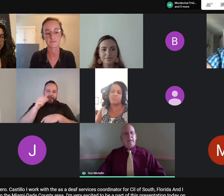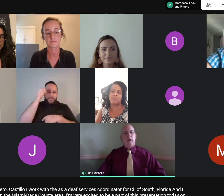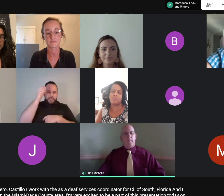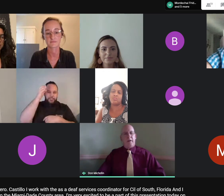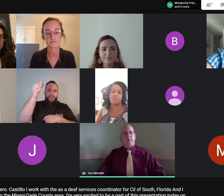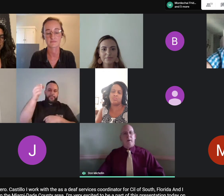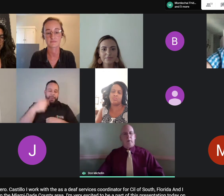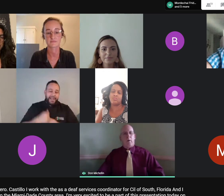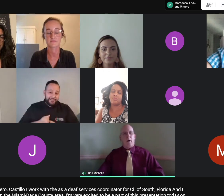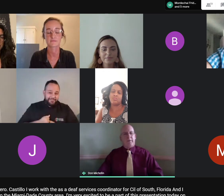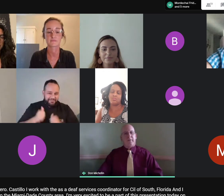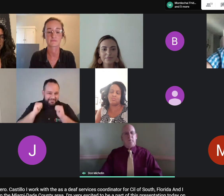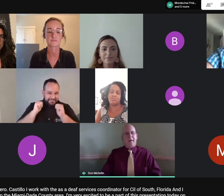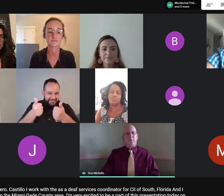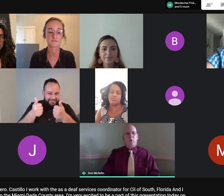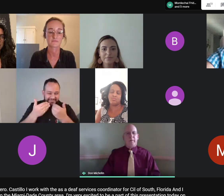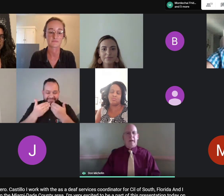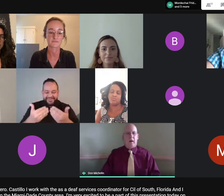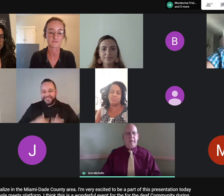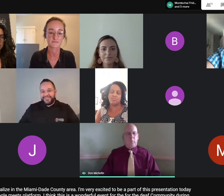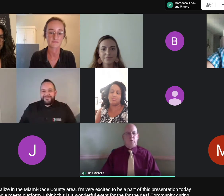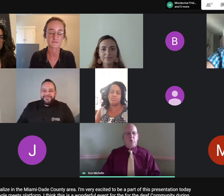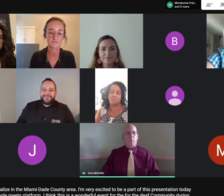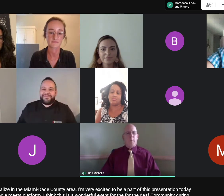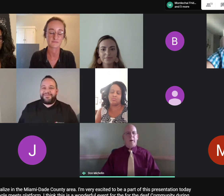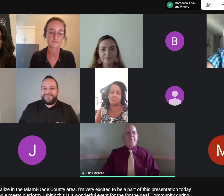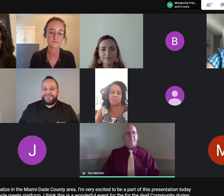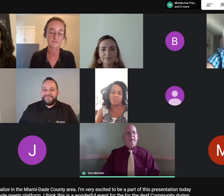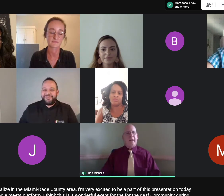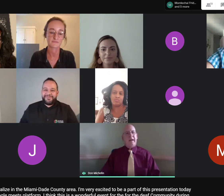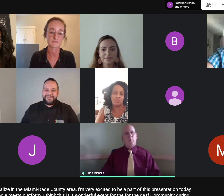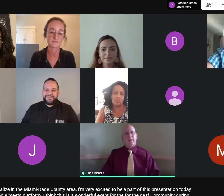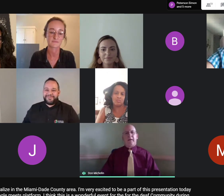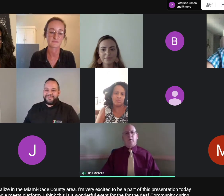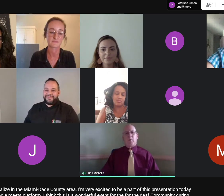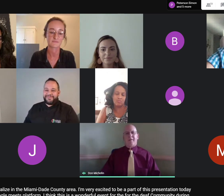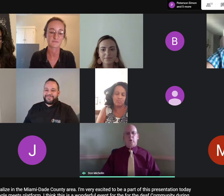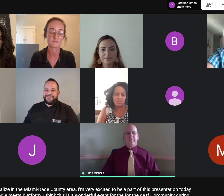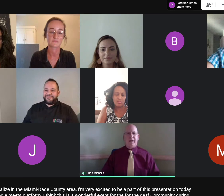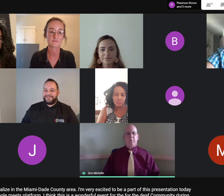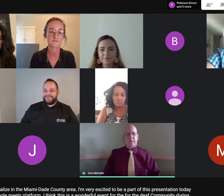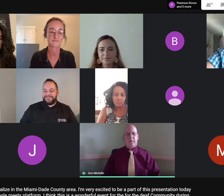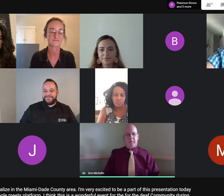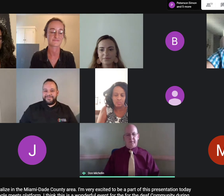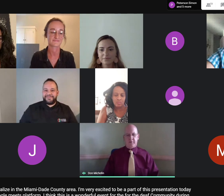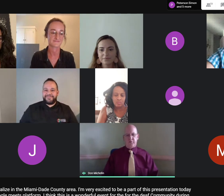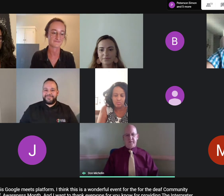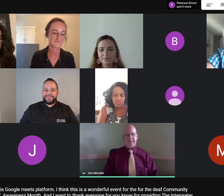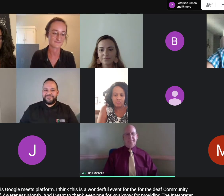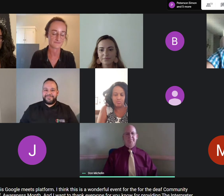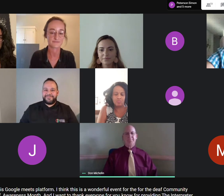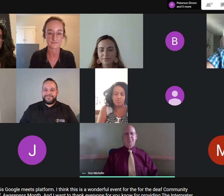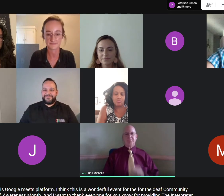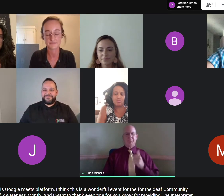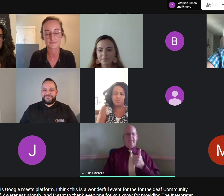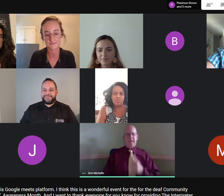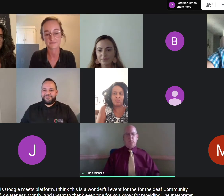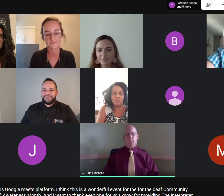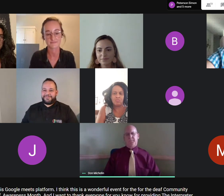So Haley did mention that we are on this platform, and that we should hope we're going to have fun. And I agree. I think we're going to have a good time during this presentation today.